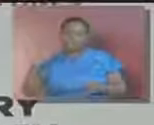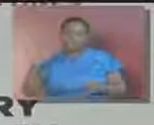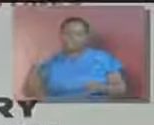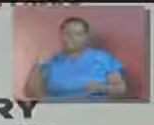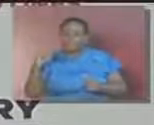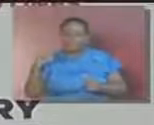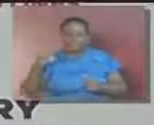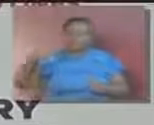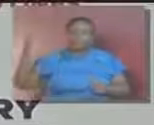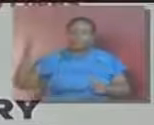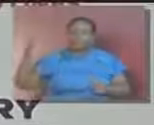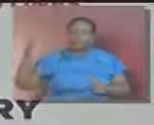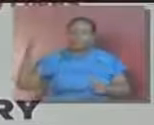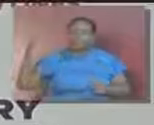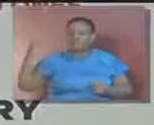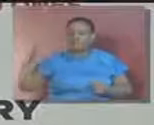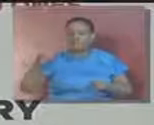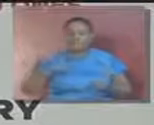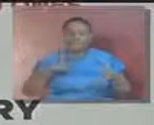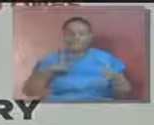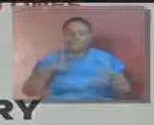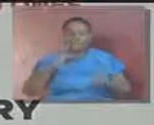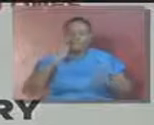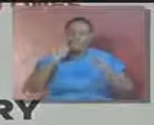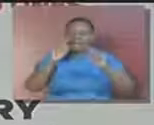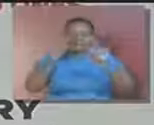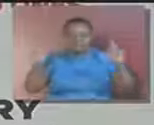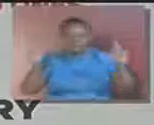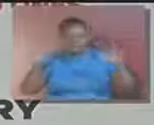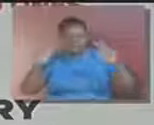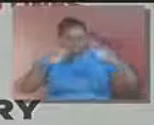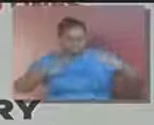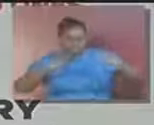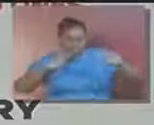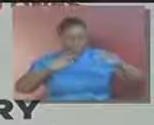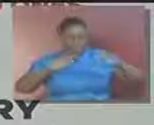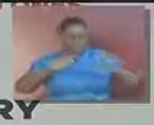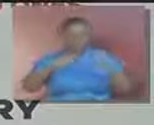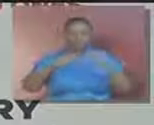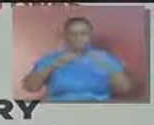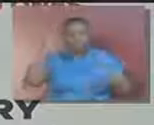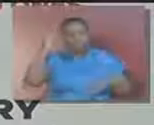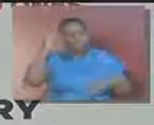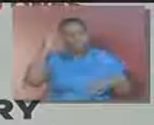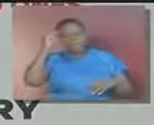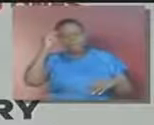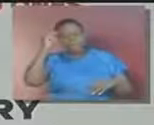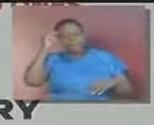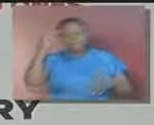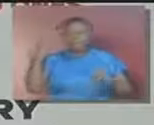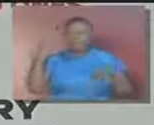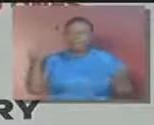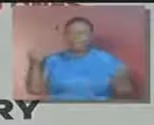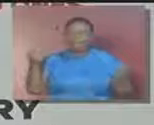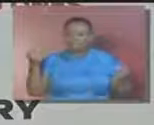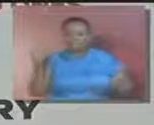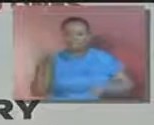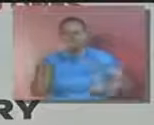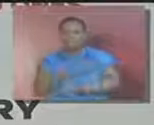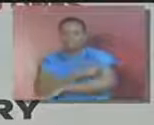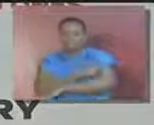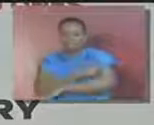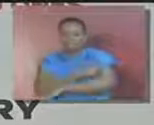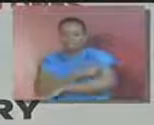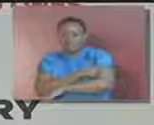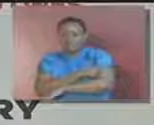some research to be done into the issue of mental health conditions and vaccination. The issue becomes one of